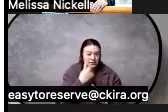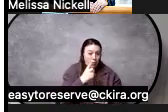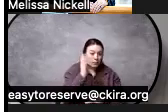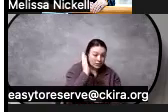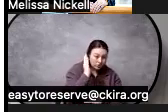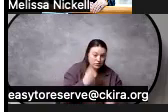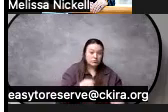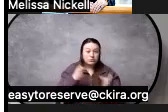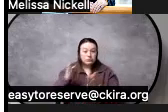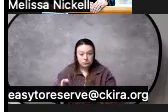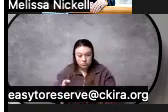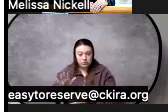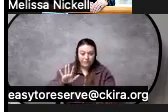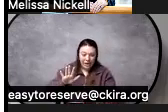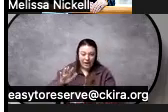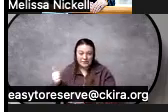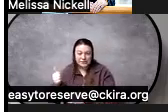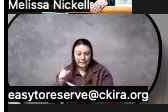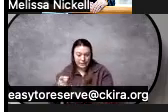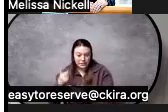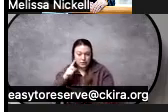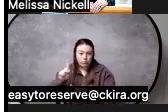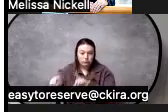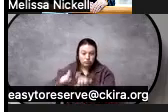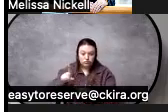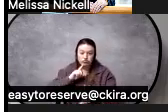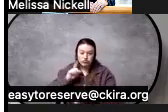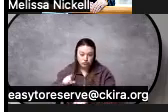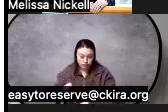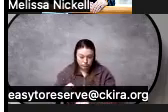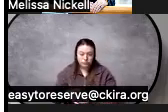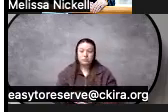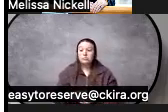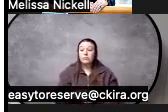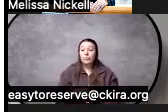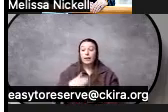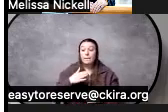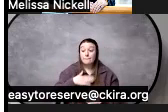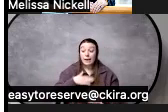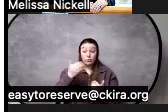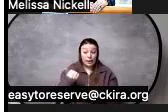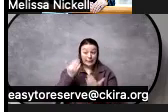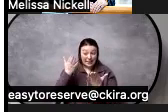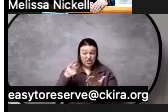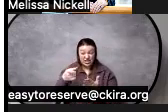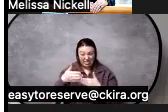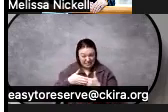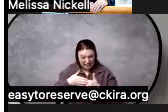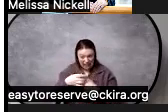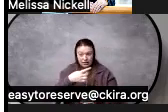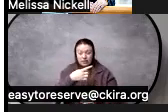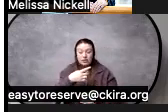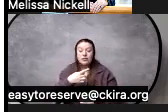so on. Now, my initial recommendation, which is shown here, to consult your PI is